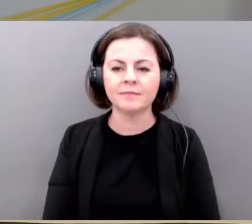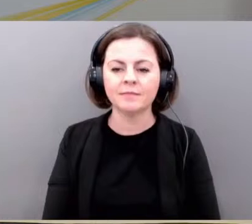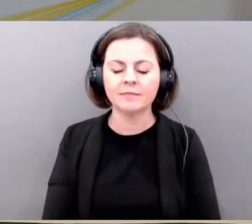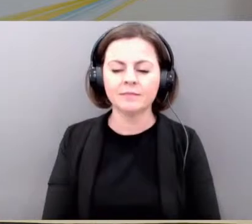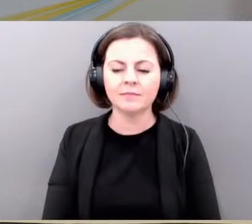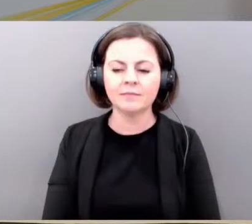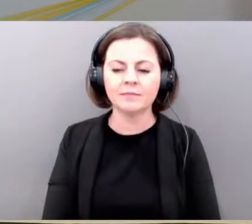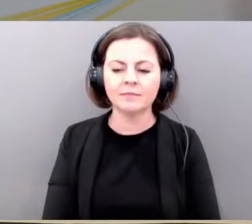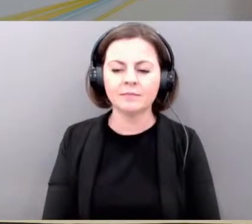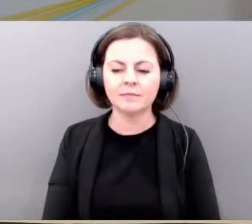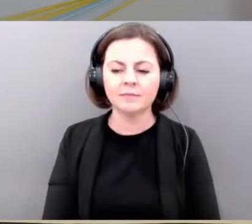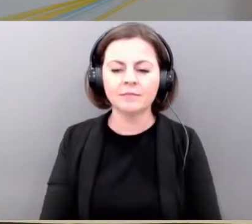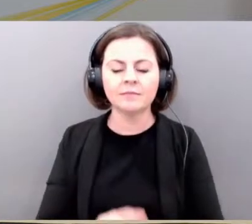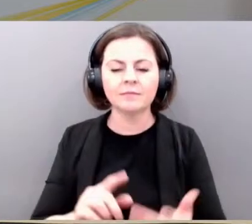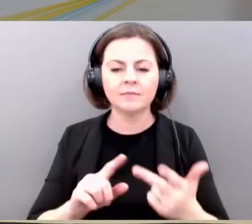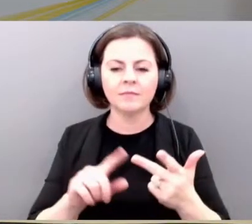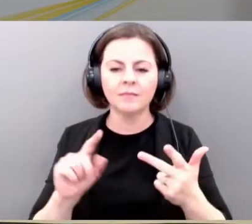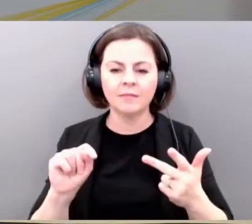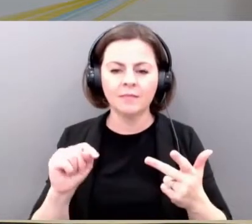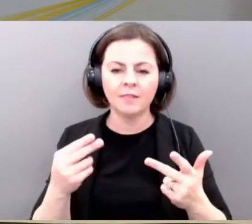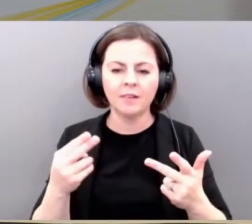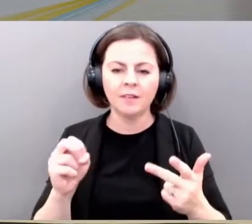Stu Neatby, The Guardian.